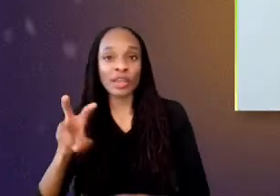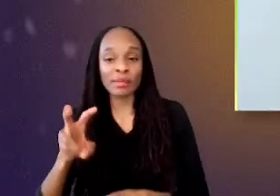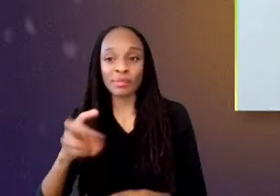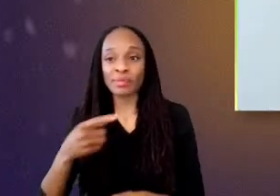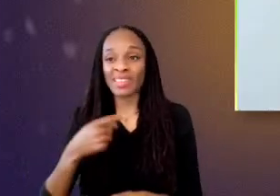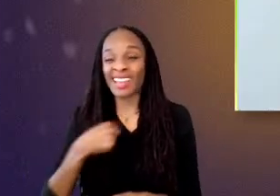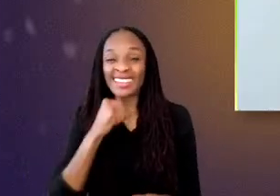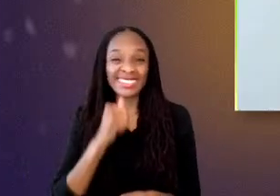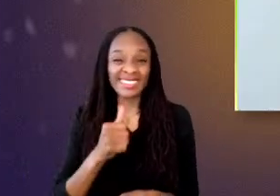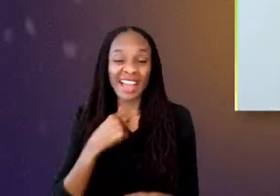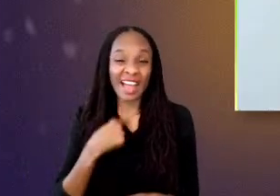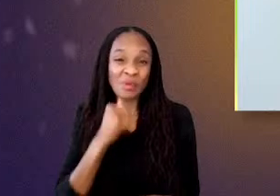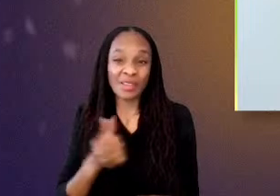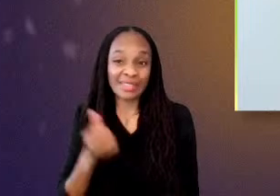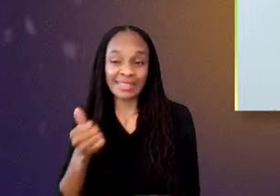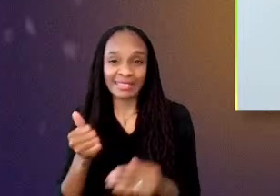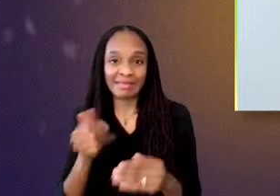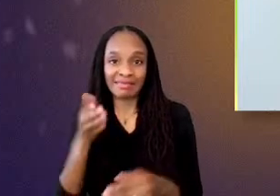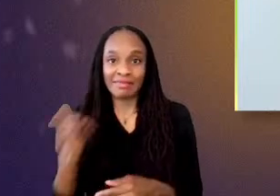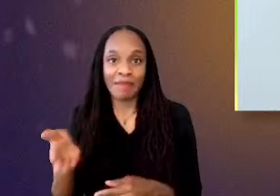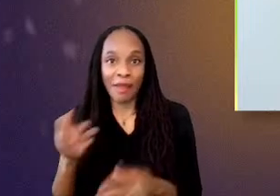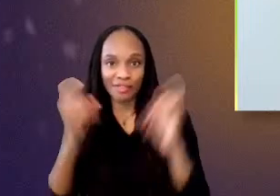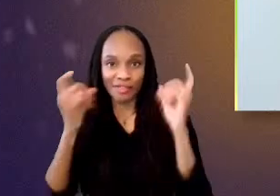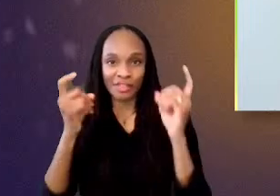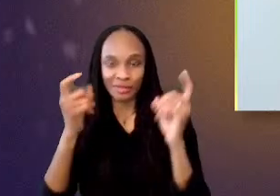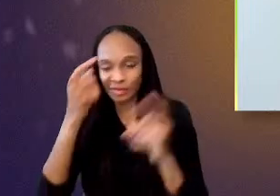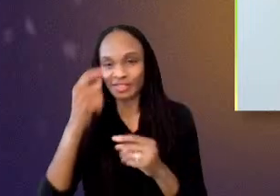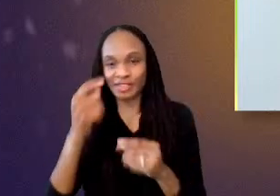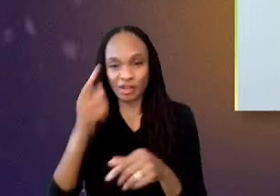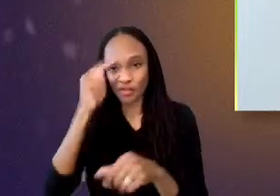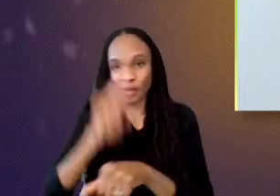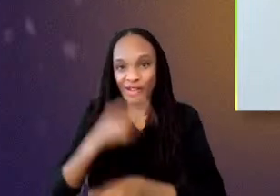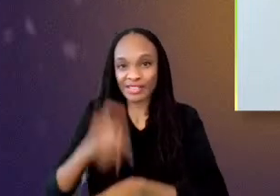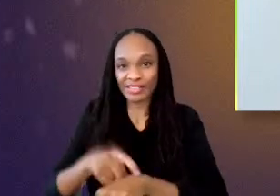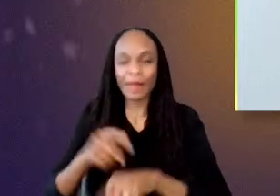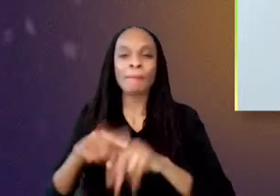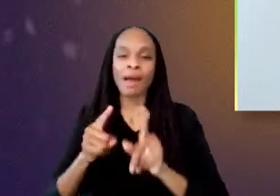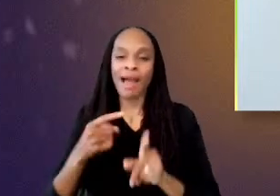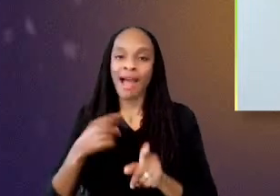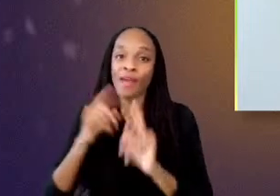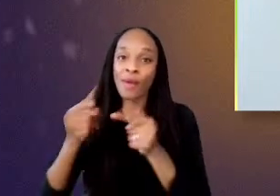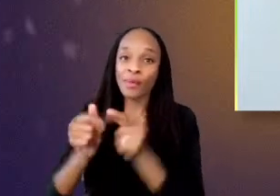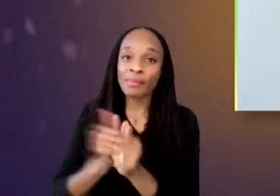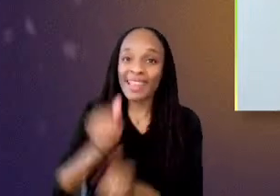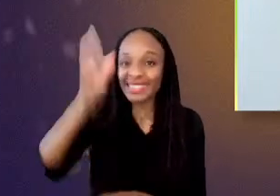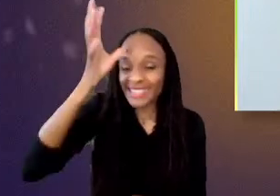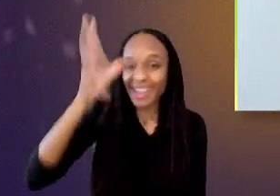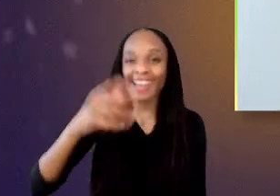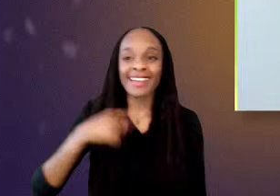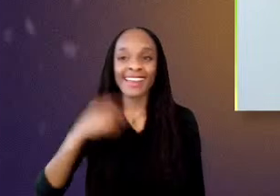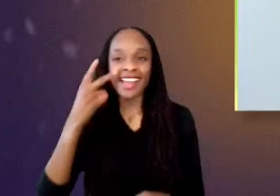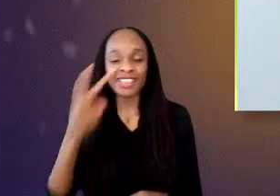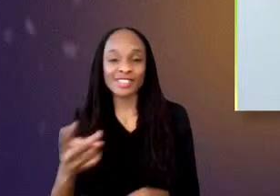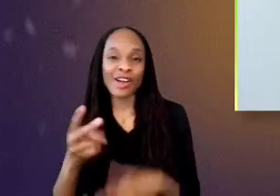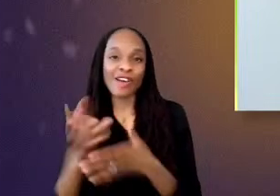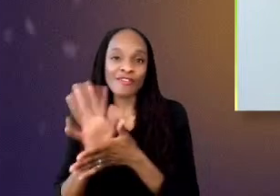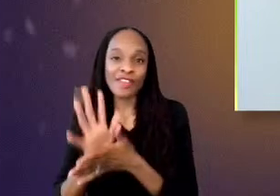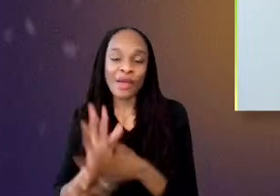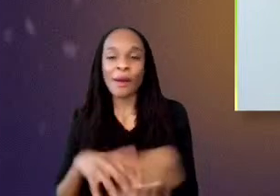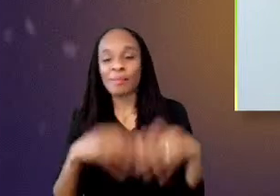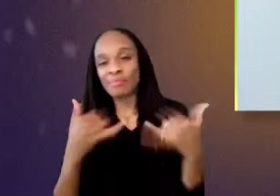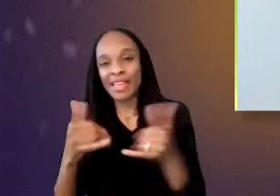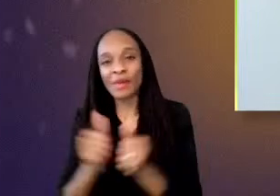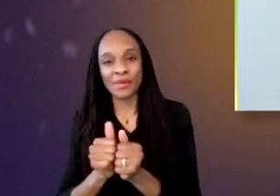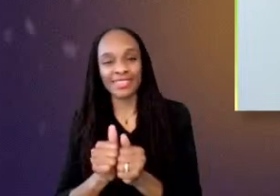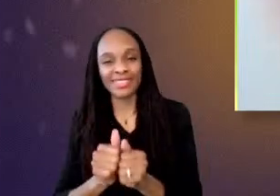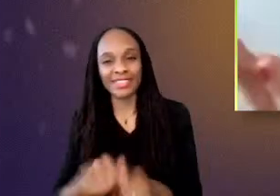a ton of time at the festival, but I got to go on a great trip with my dad. And then we saw the film play with Polish subtitles and that was like really fulfilling. And so I